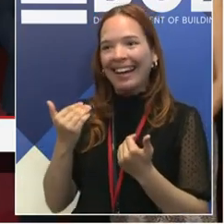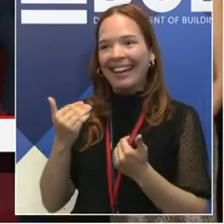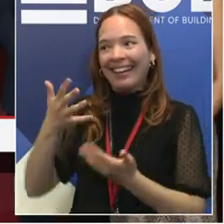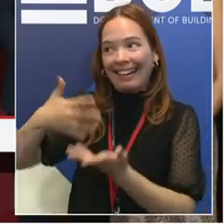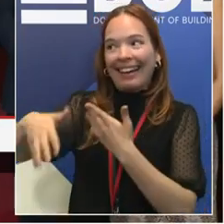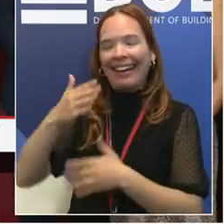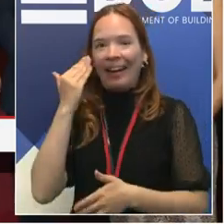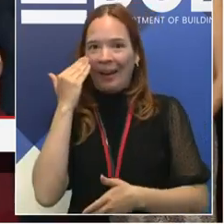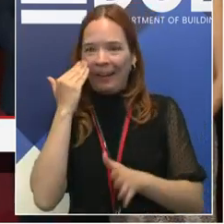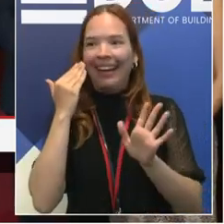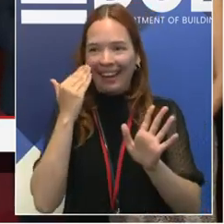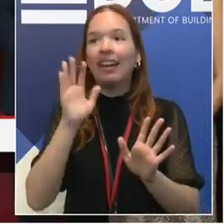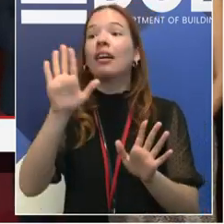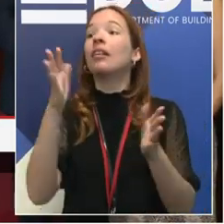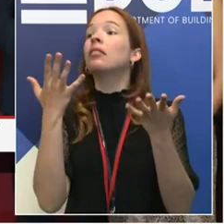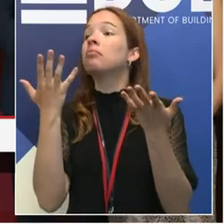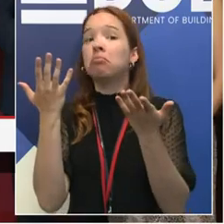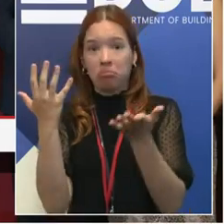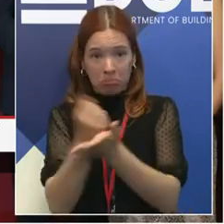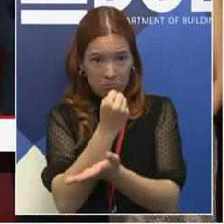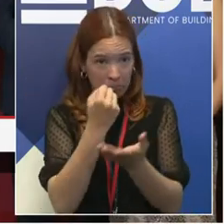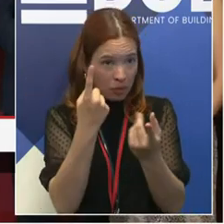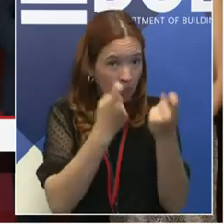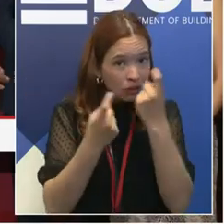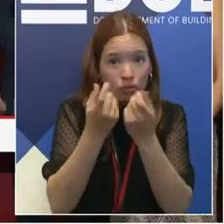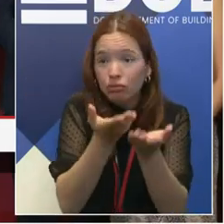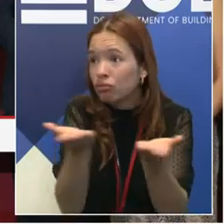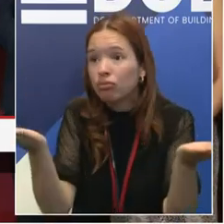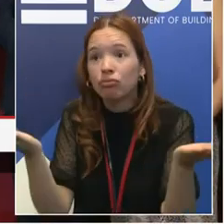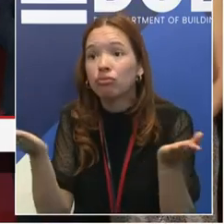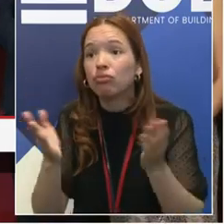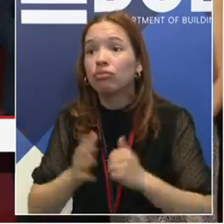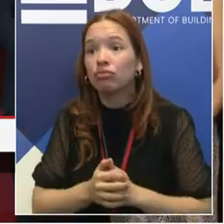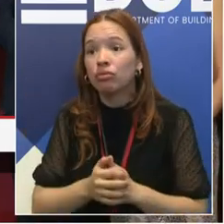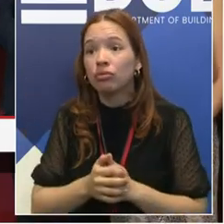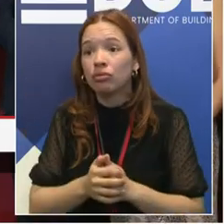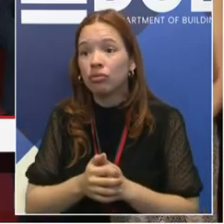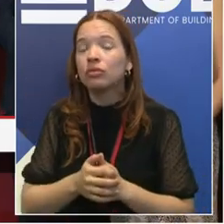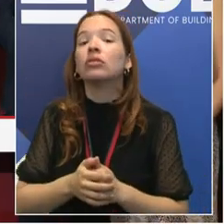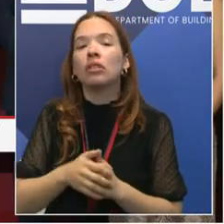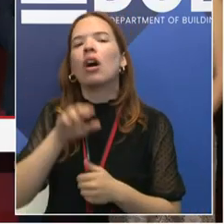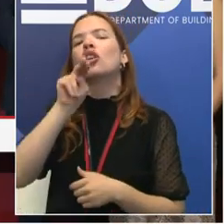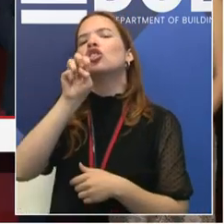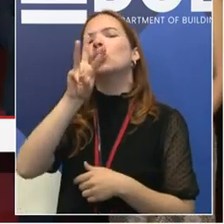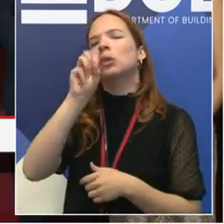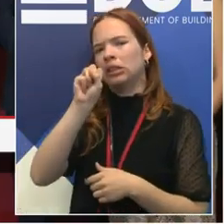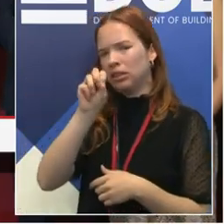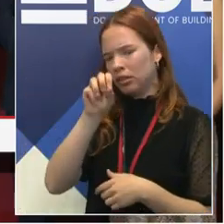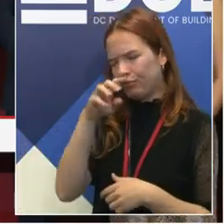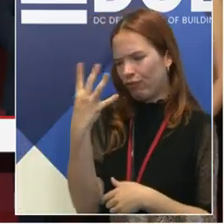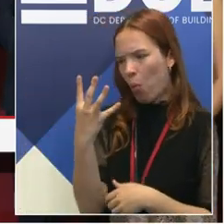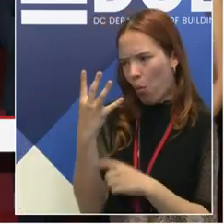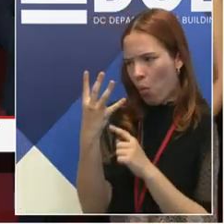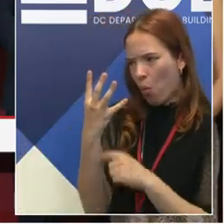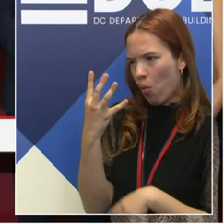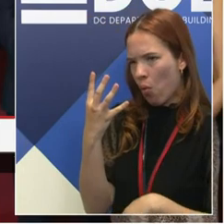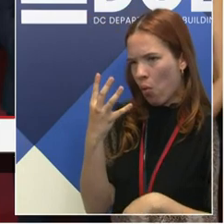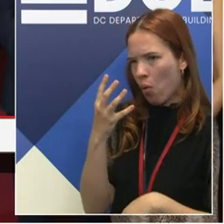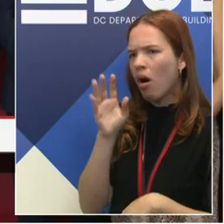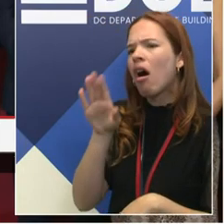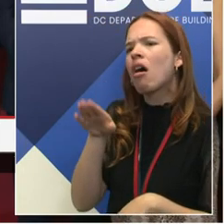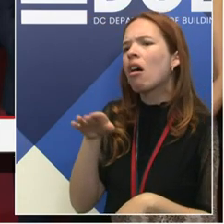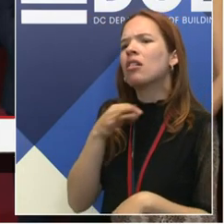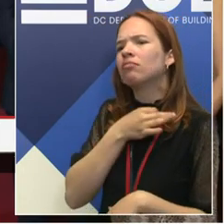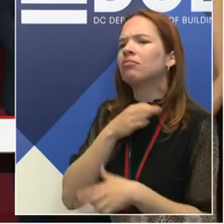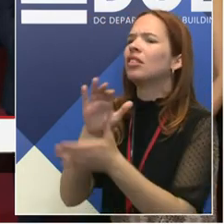questions? Mayor Bowser, Ted Oberg from News 4. Director Hanlon, congratulations on your appointment. But as you talk about safe places and